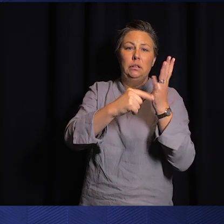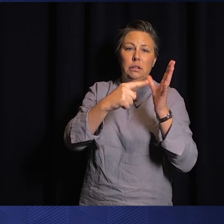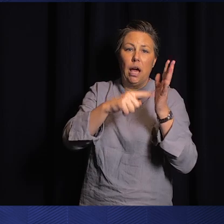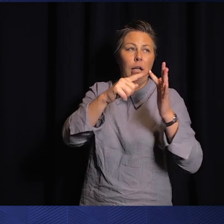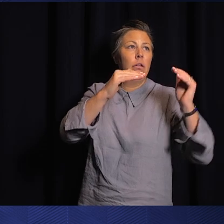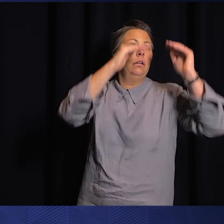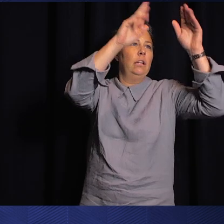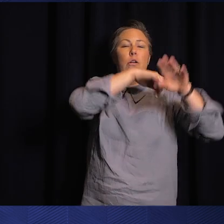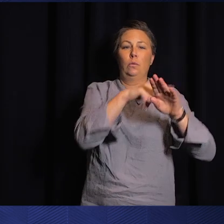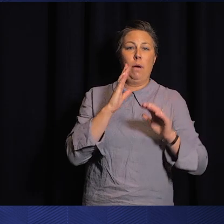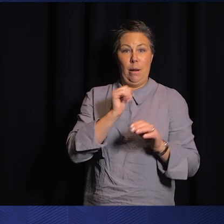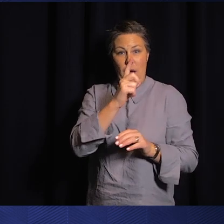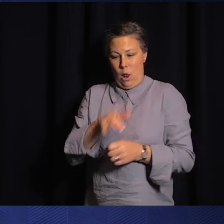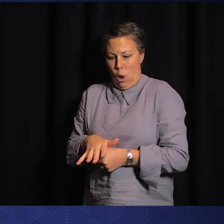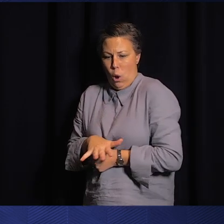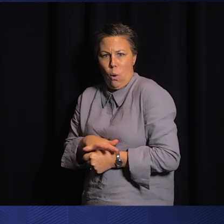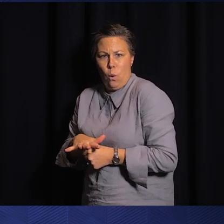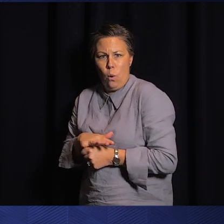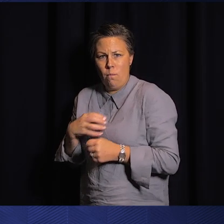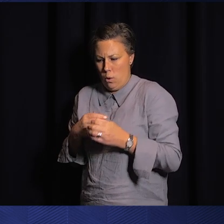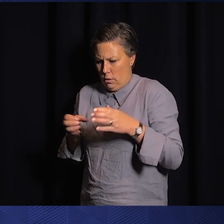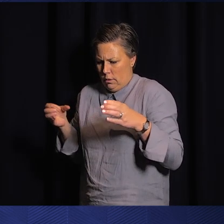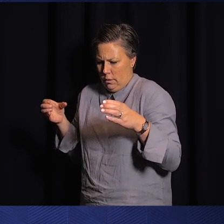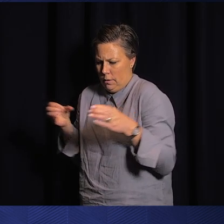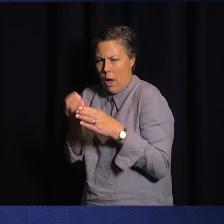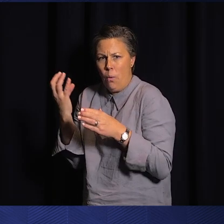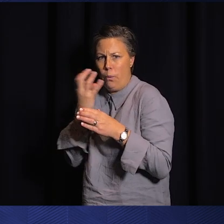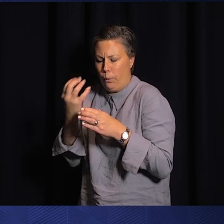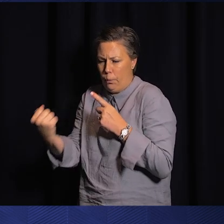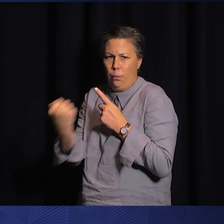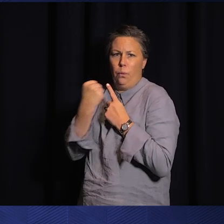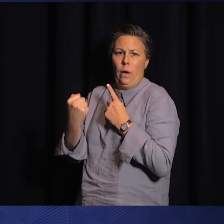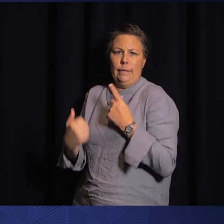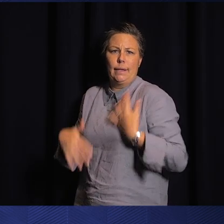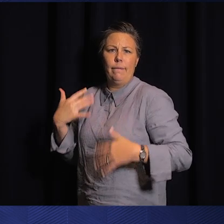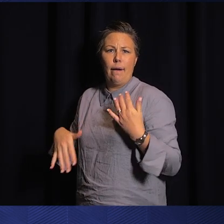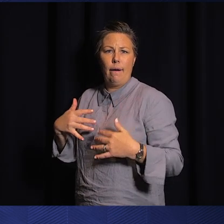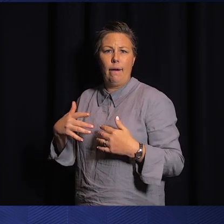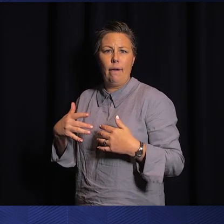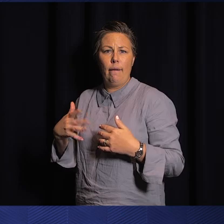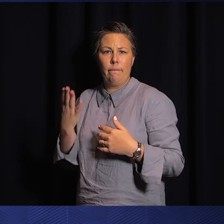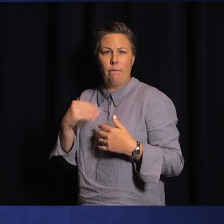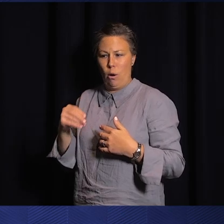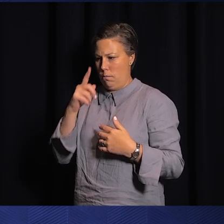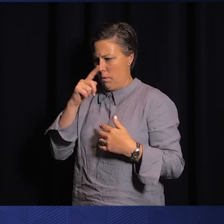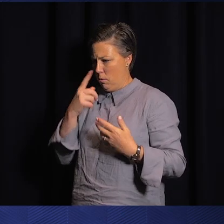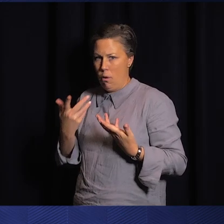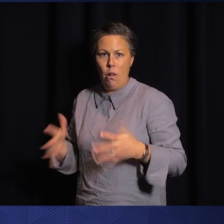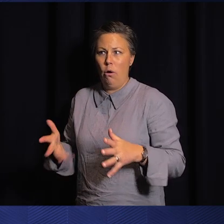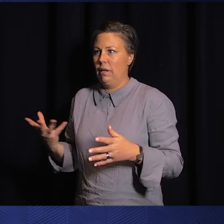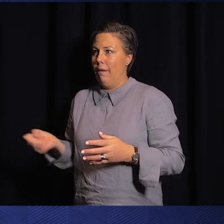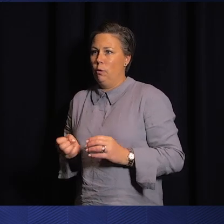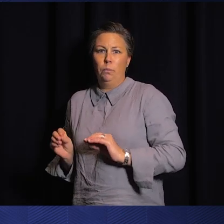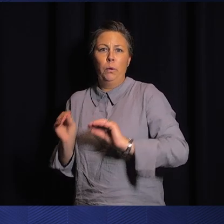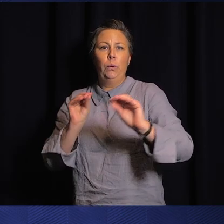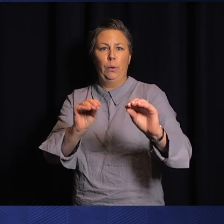intervention, the more granular the effects of the disaster displacement on the people. And when